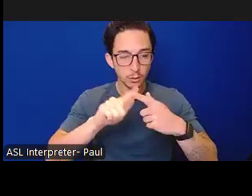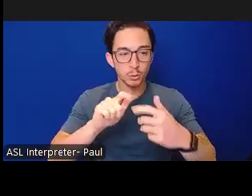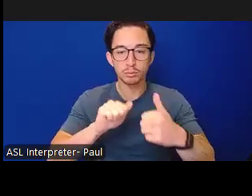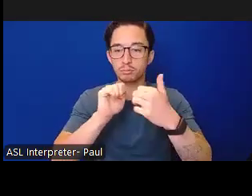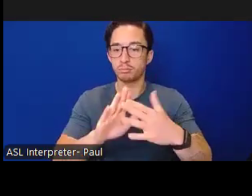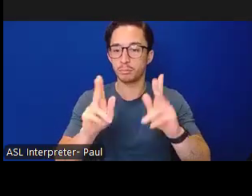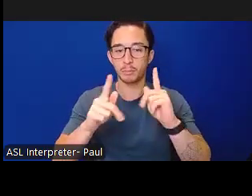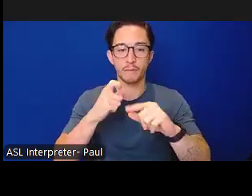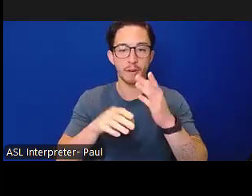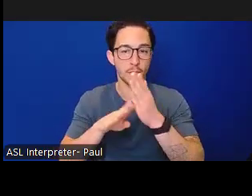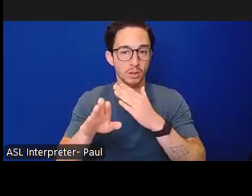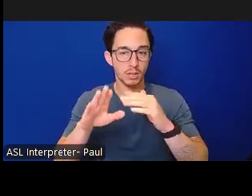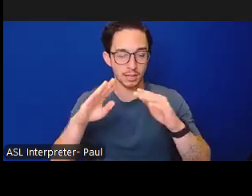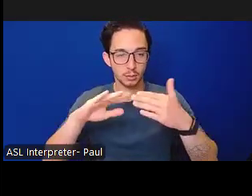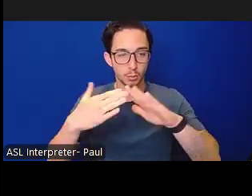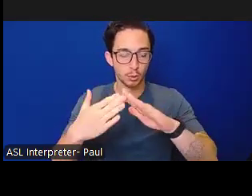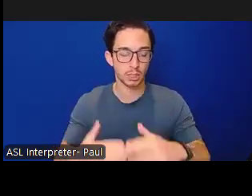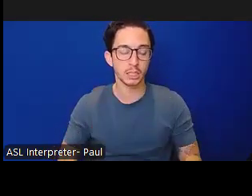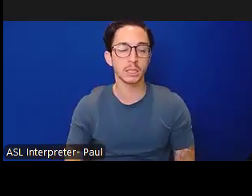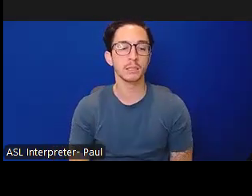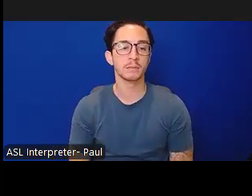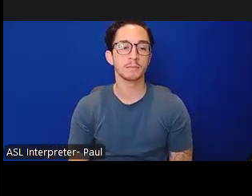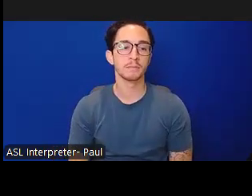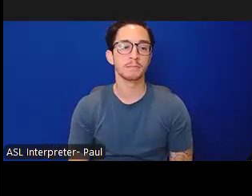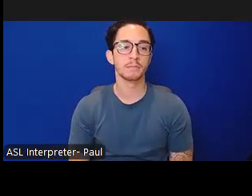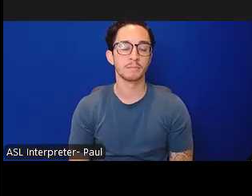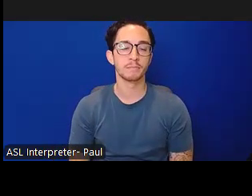from marginalized communities.